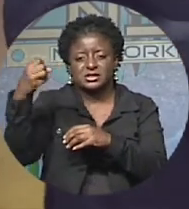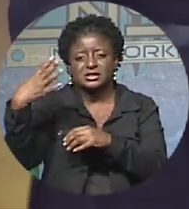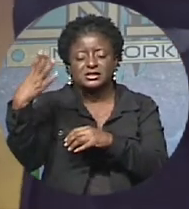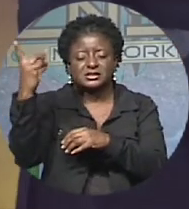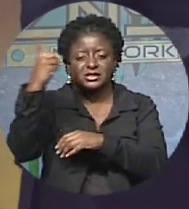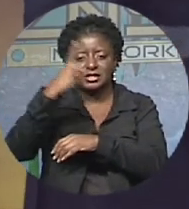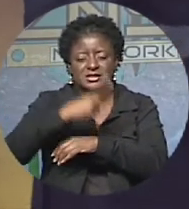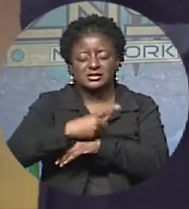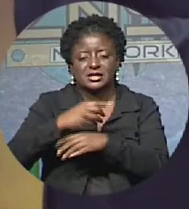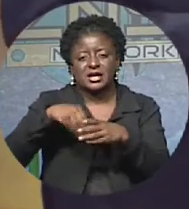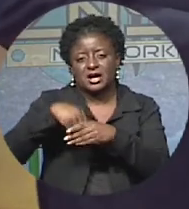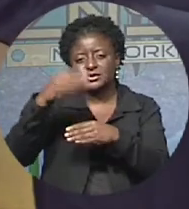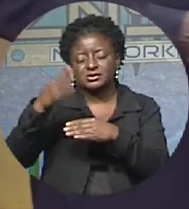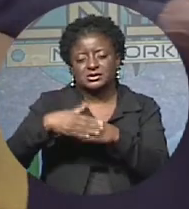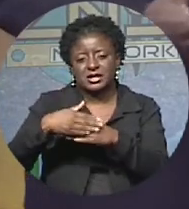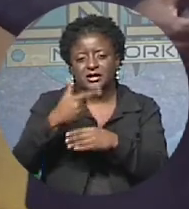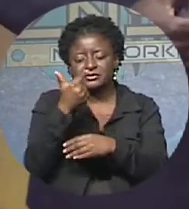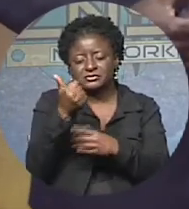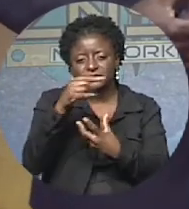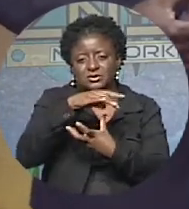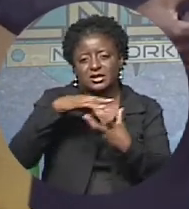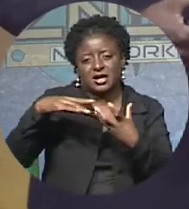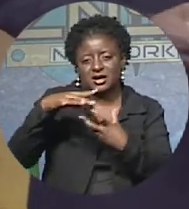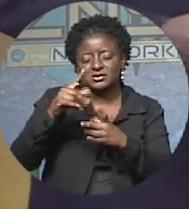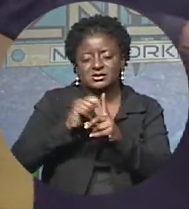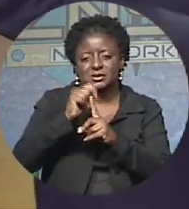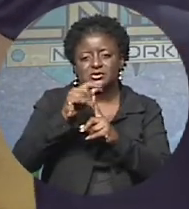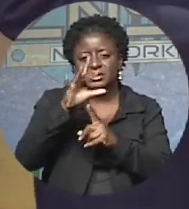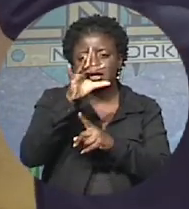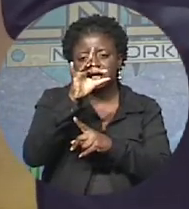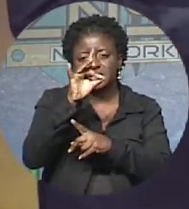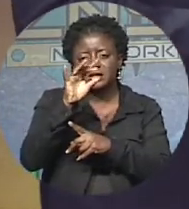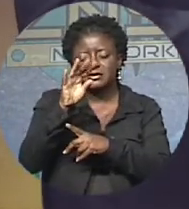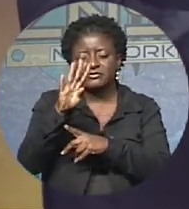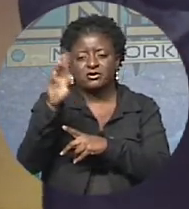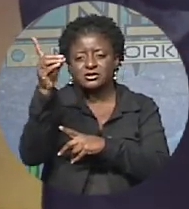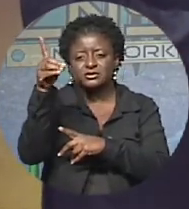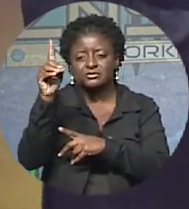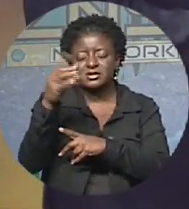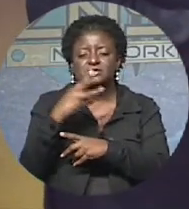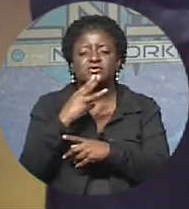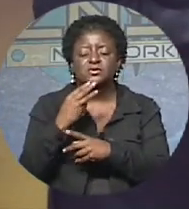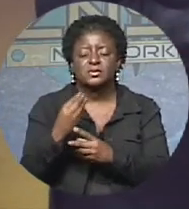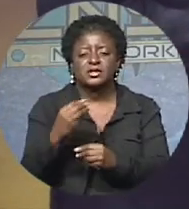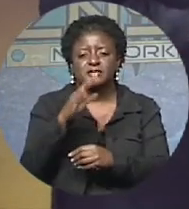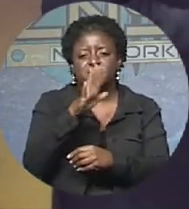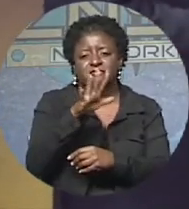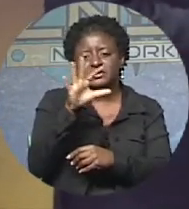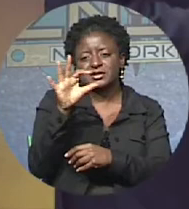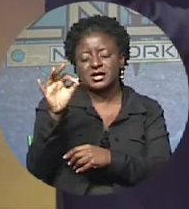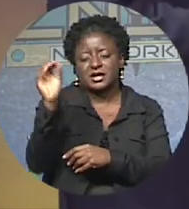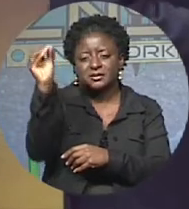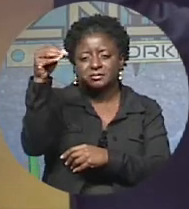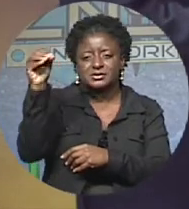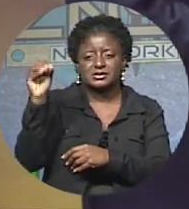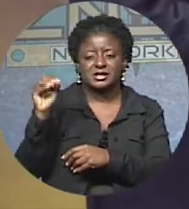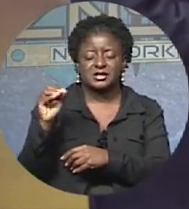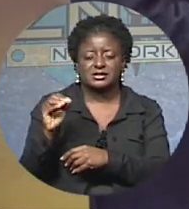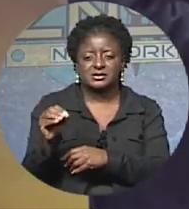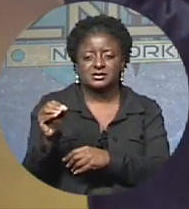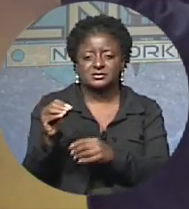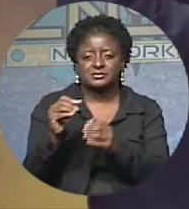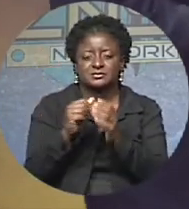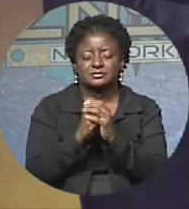now, we have just a few clouds, temperature 84 degrees, your relative humidity 59%, winds out of the southeast at 10 knots, barometric